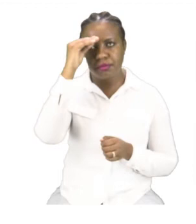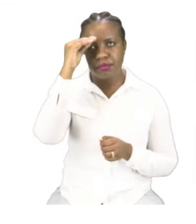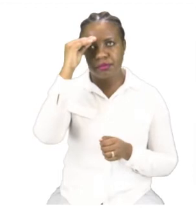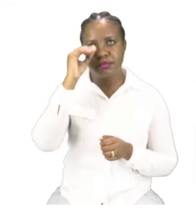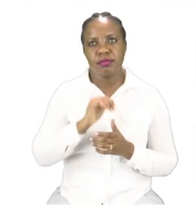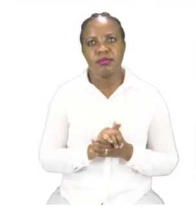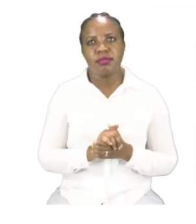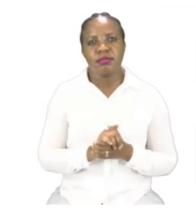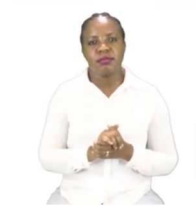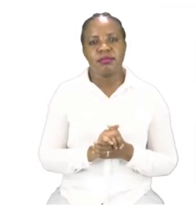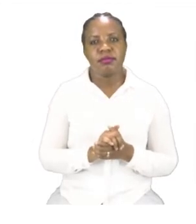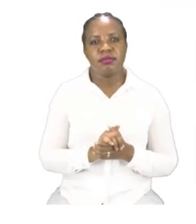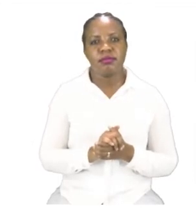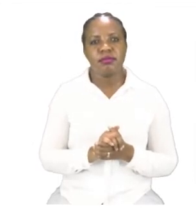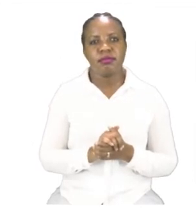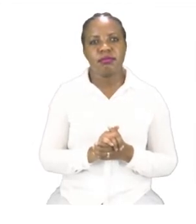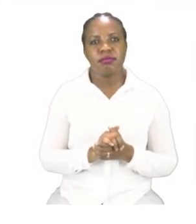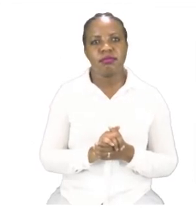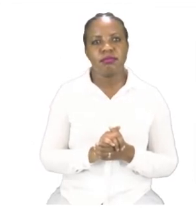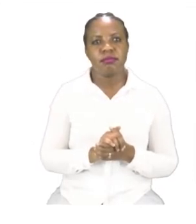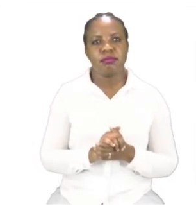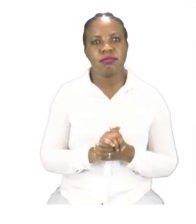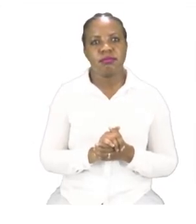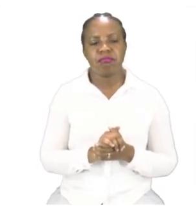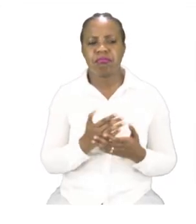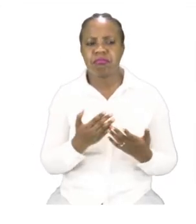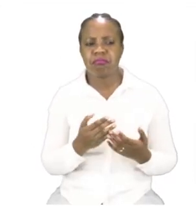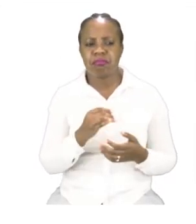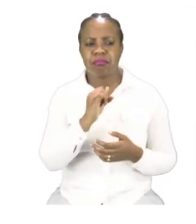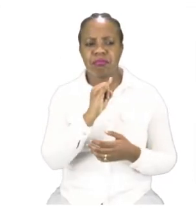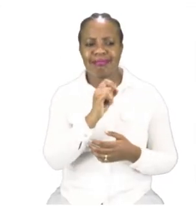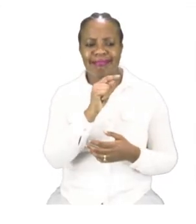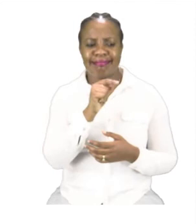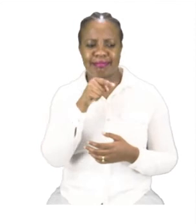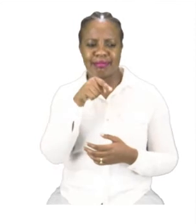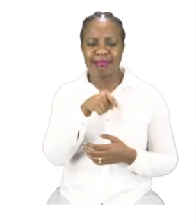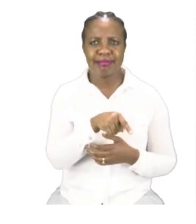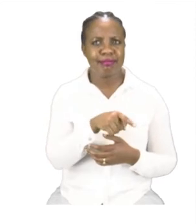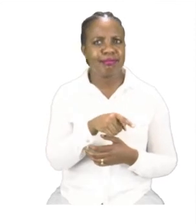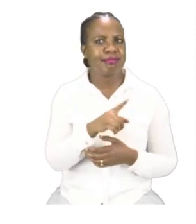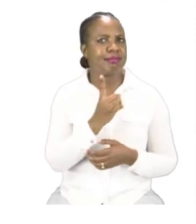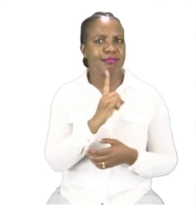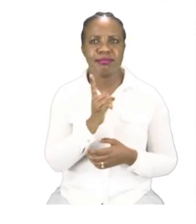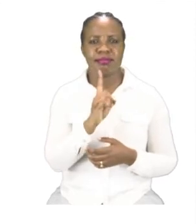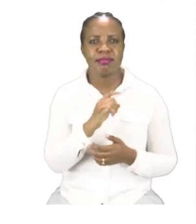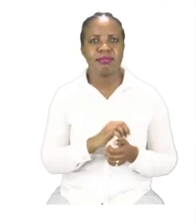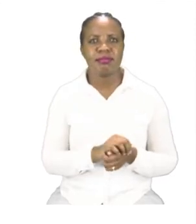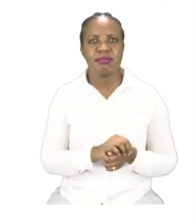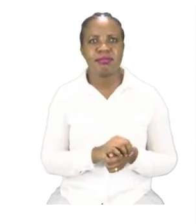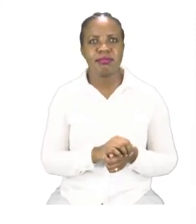Do we say it is a nurse? No. Do we